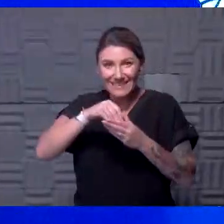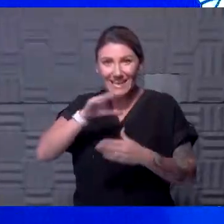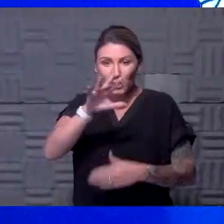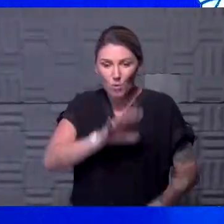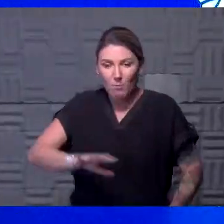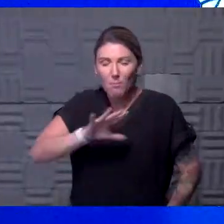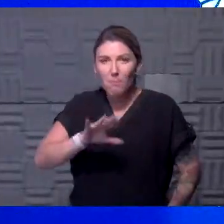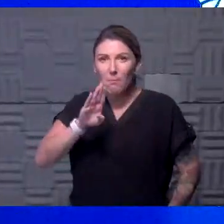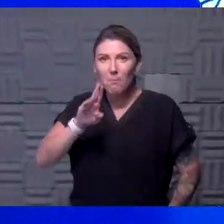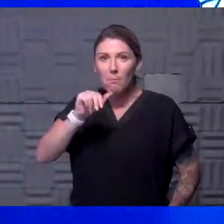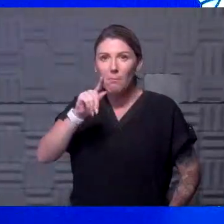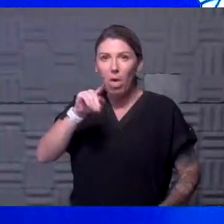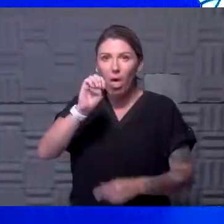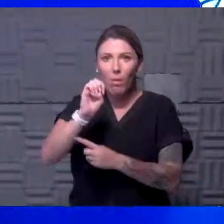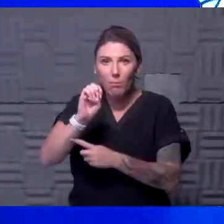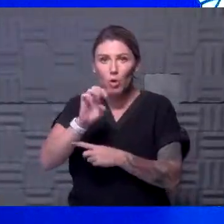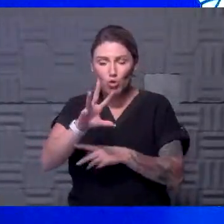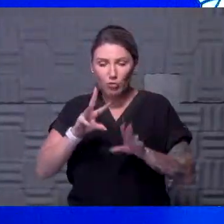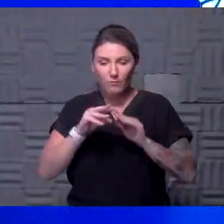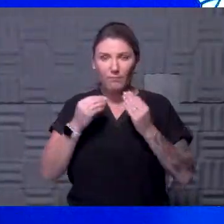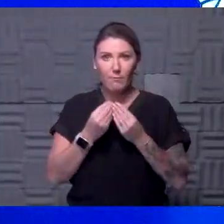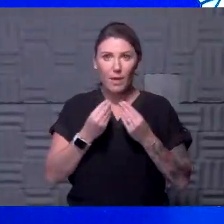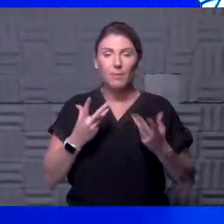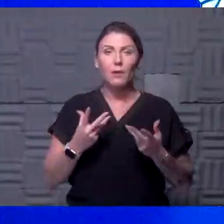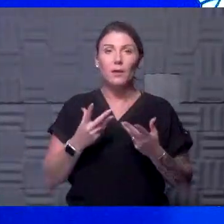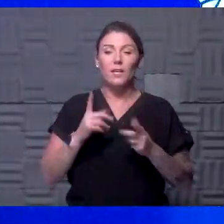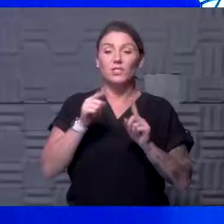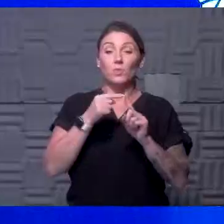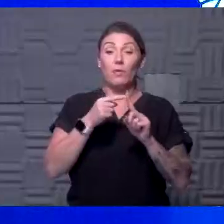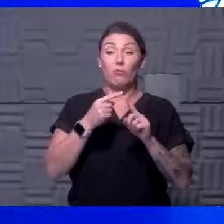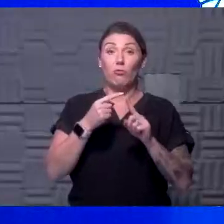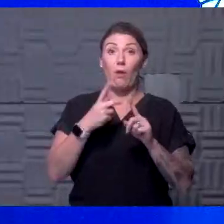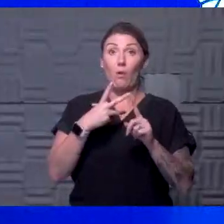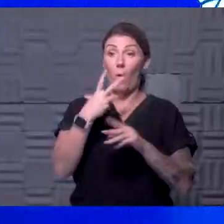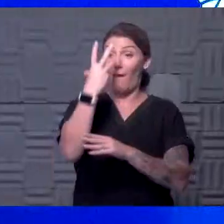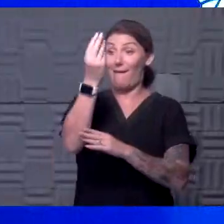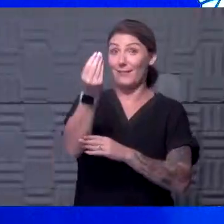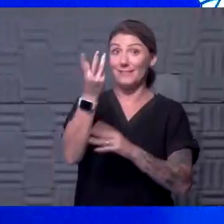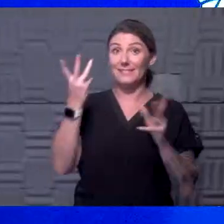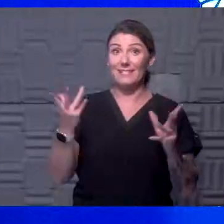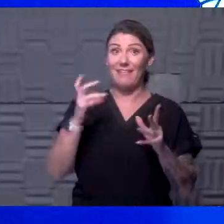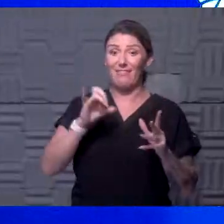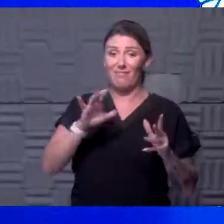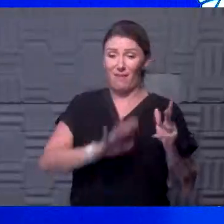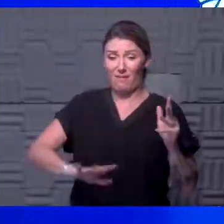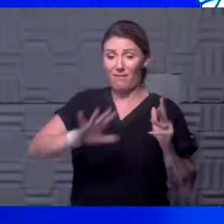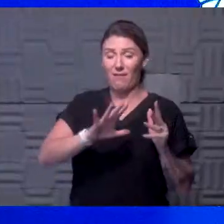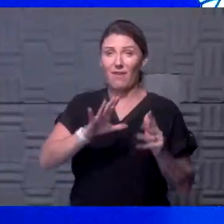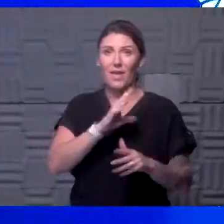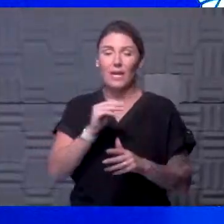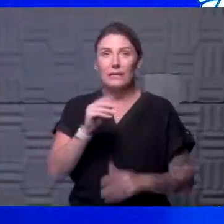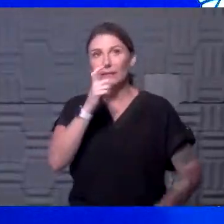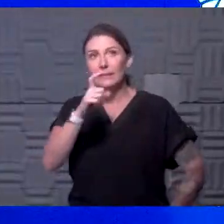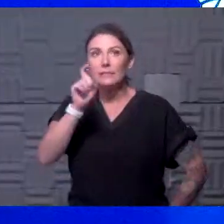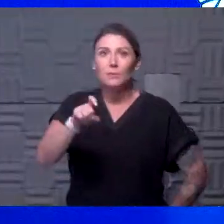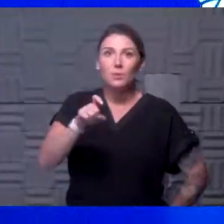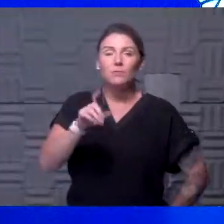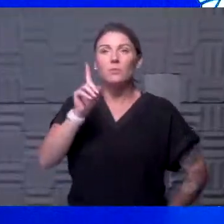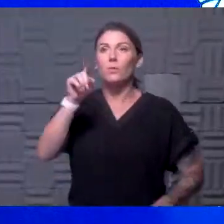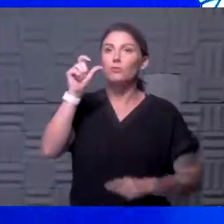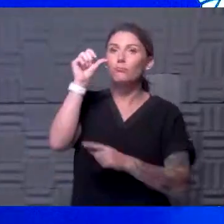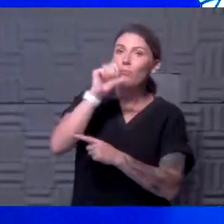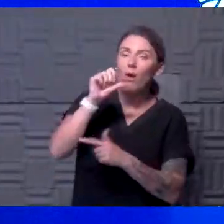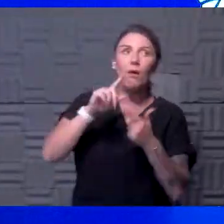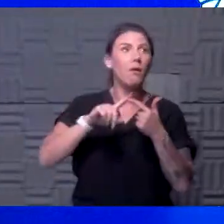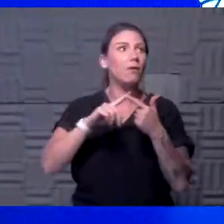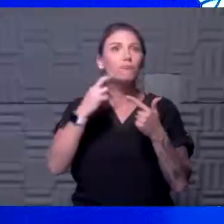really safe inside their bubbles. It's when they venture outside of their bubbles and they do the things they're not supposed to. I went to a bar. I went to a restaurant. Yep.